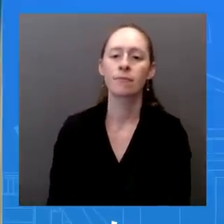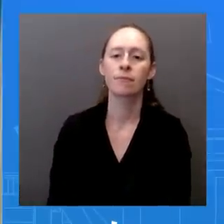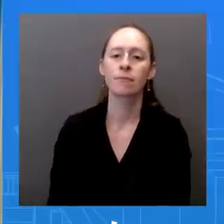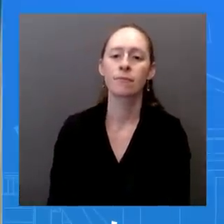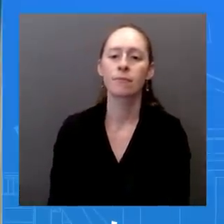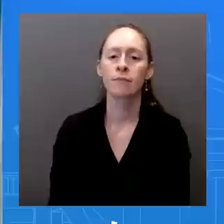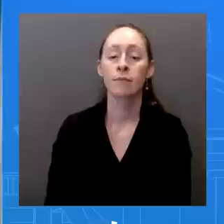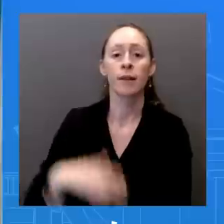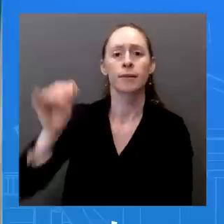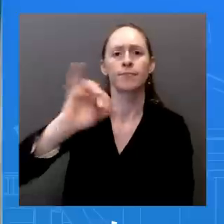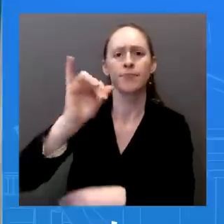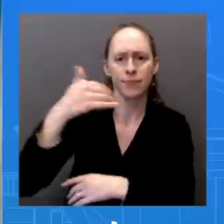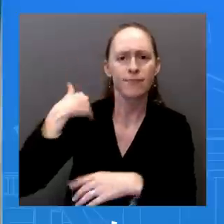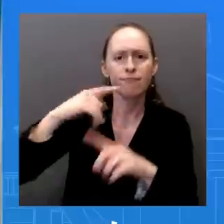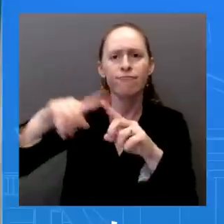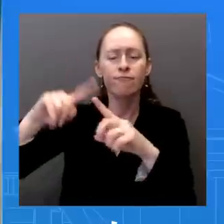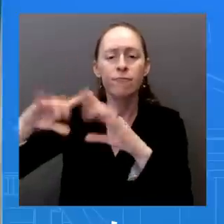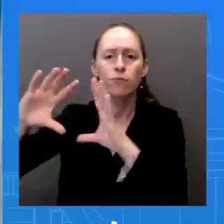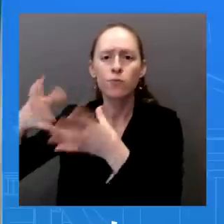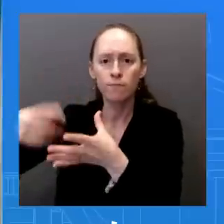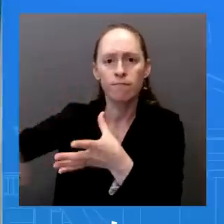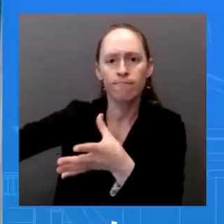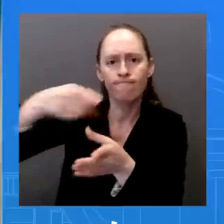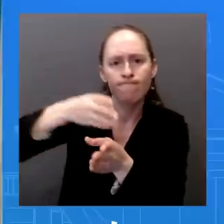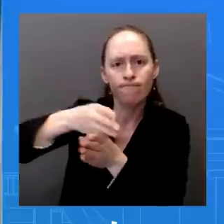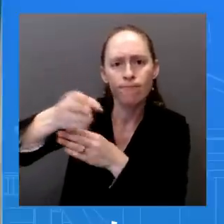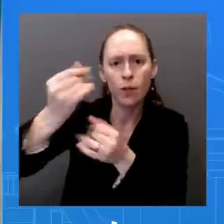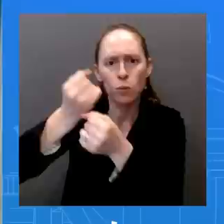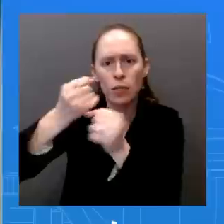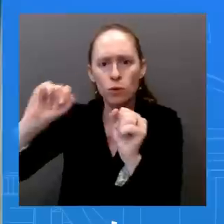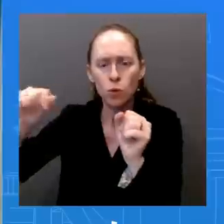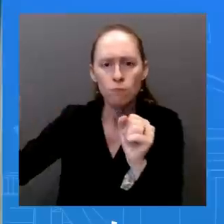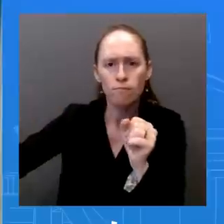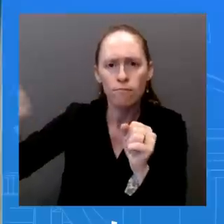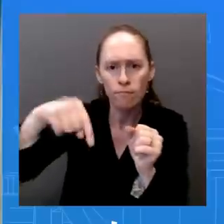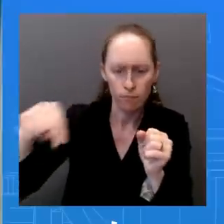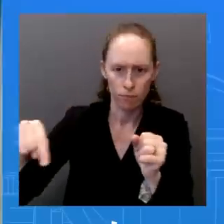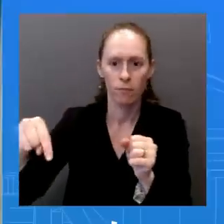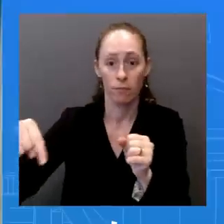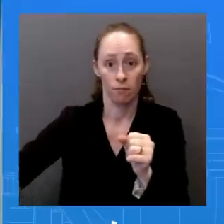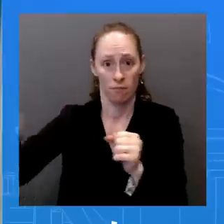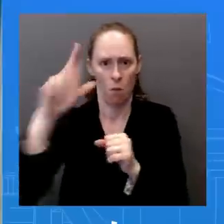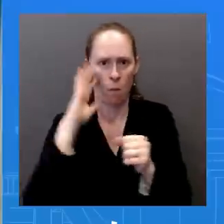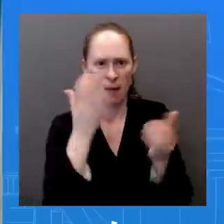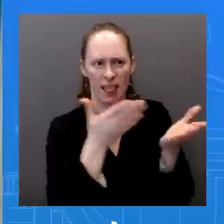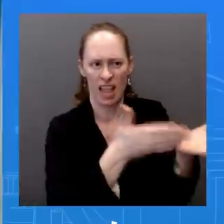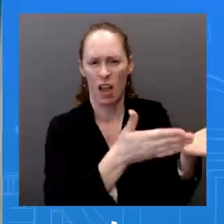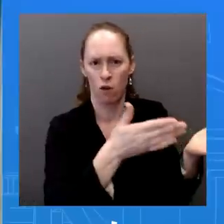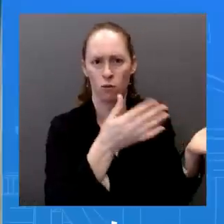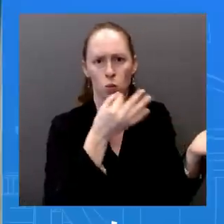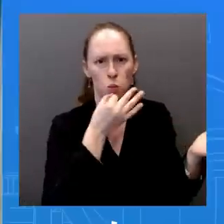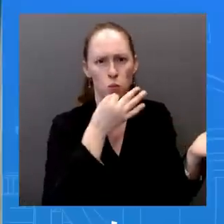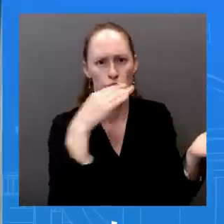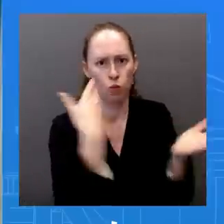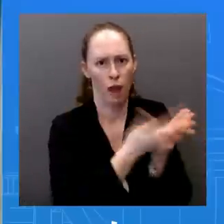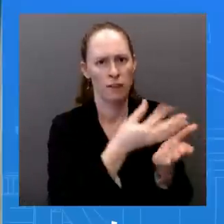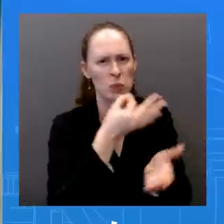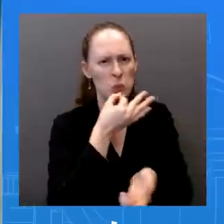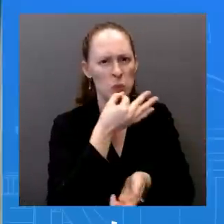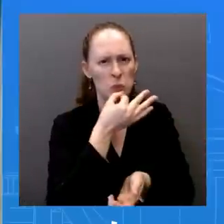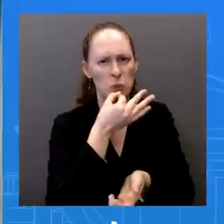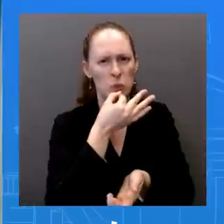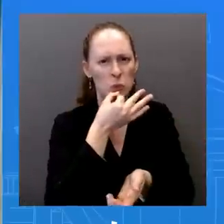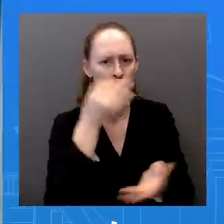coming days. Power restoration began yesterday, and FEMA is continuing to work with LUMA to restore power and